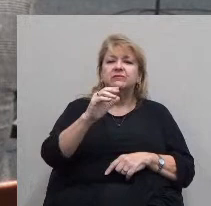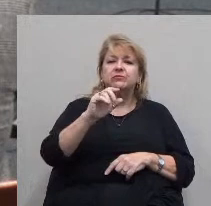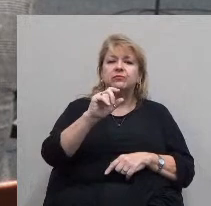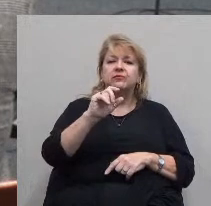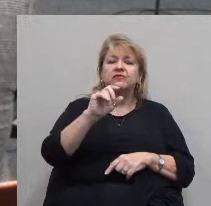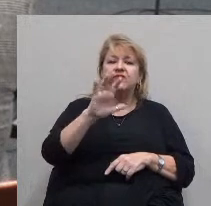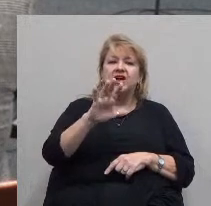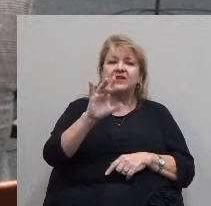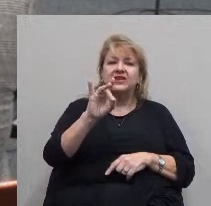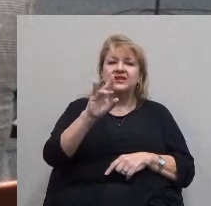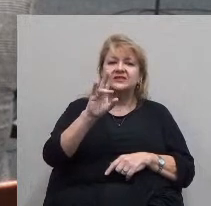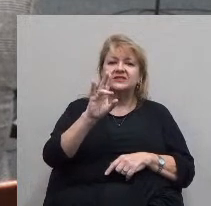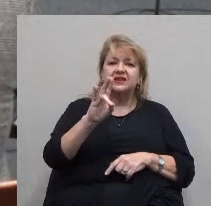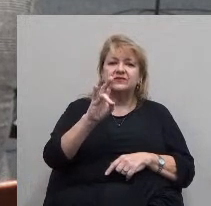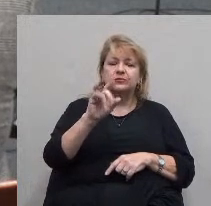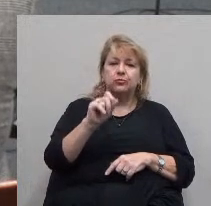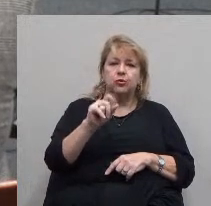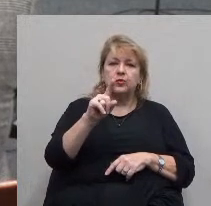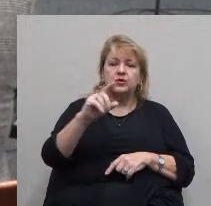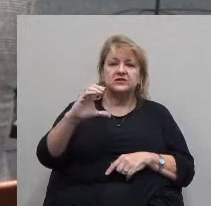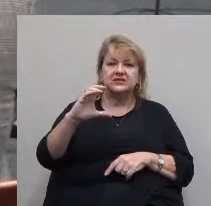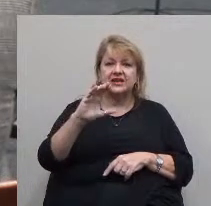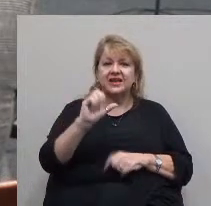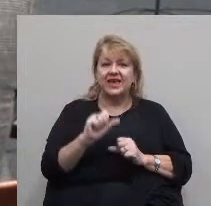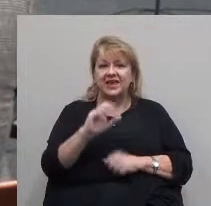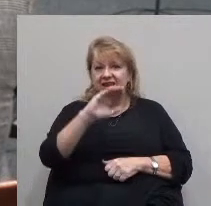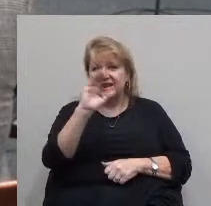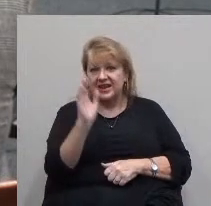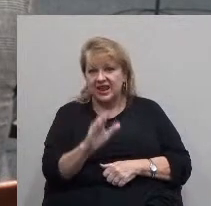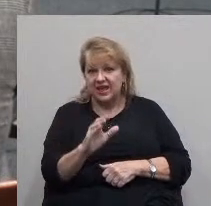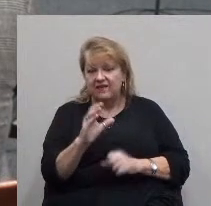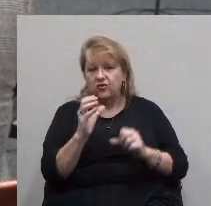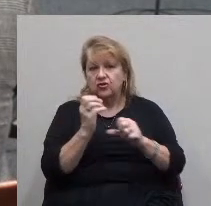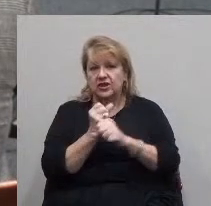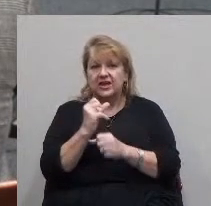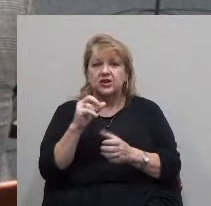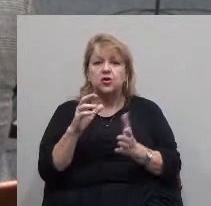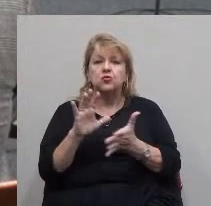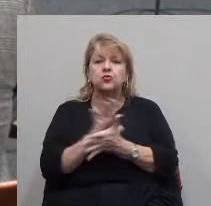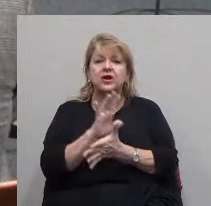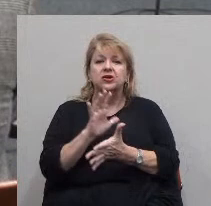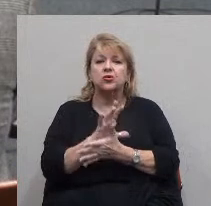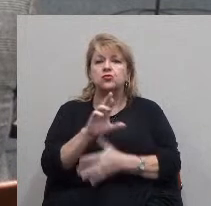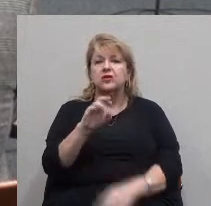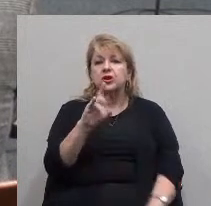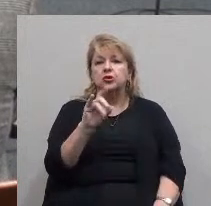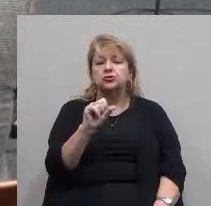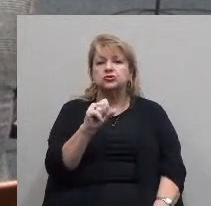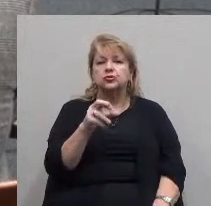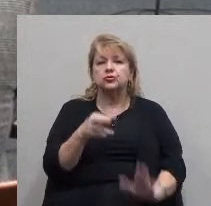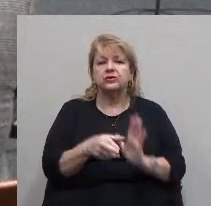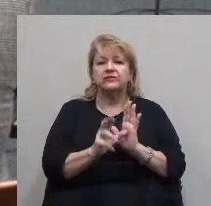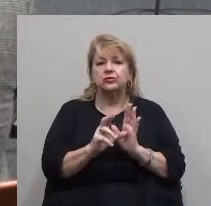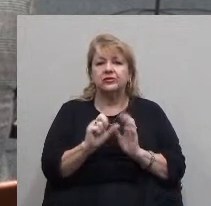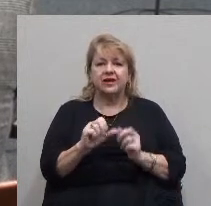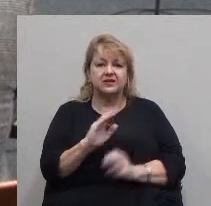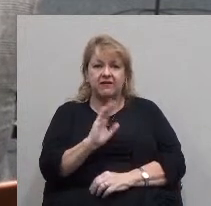15587.1C can never get a records review or whatever.